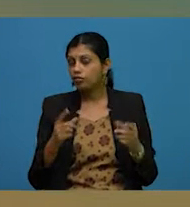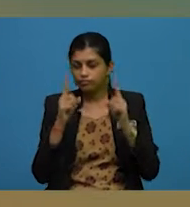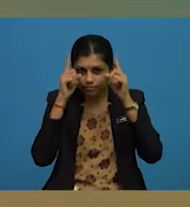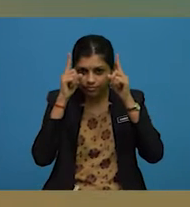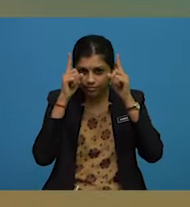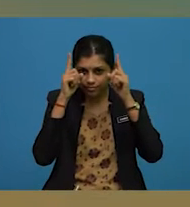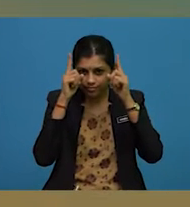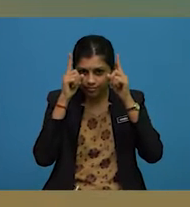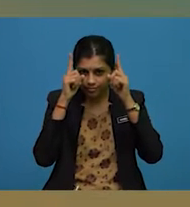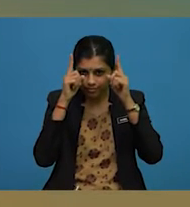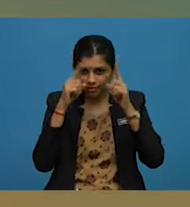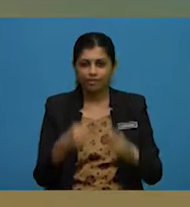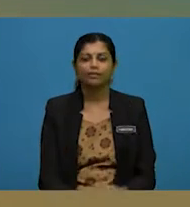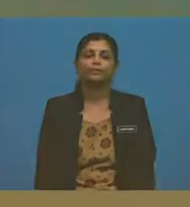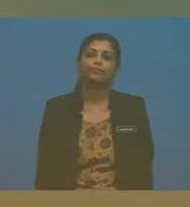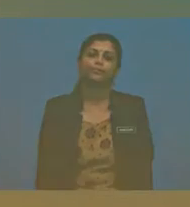like.